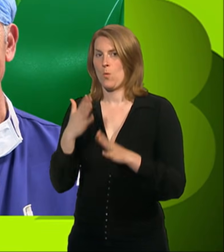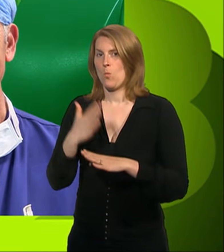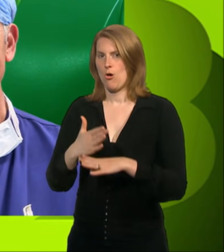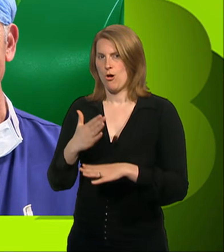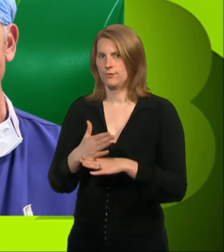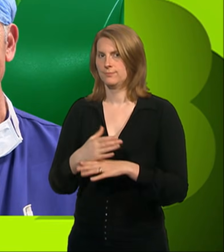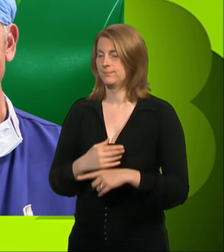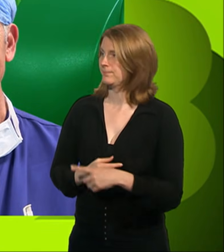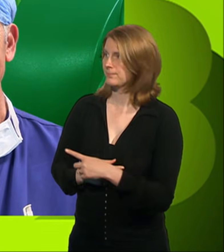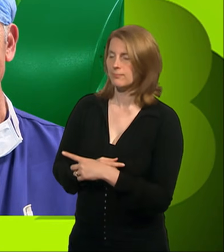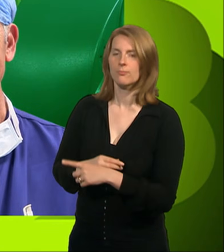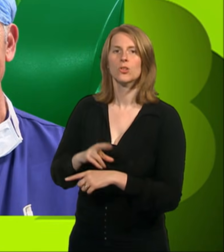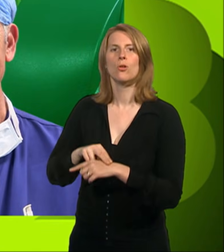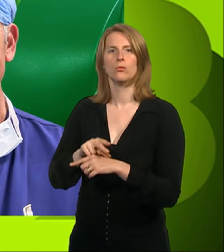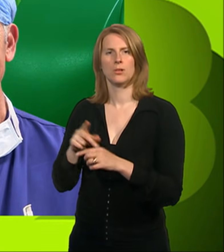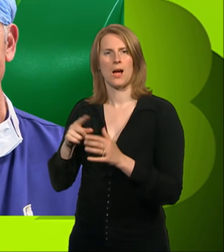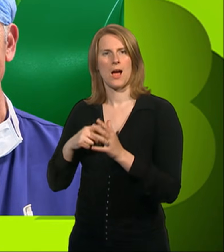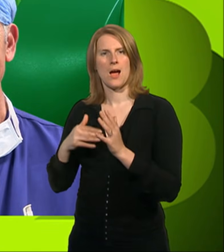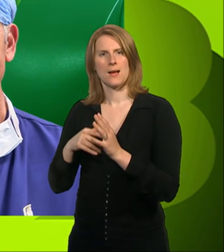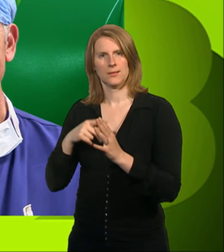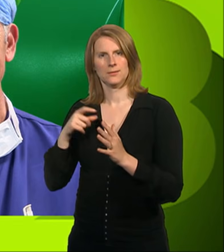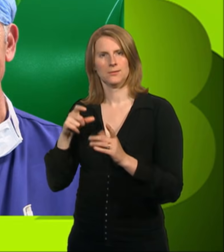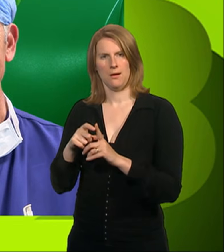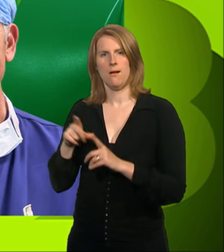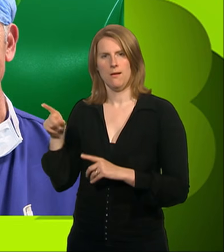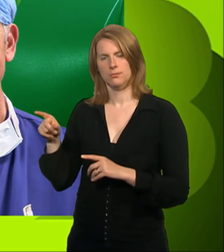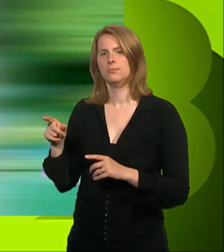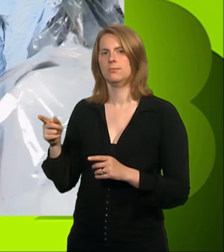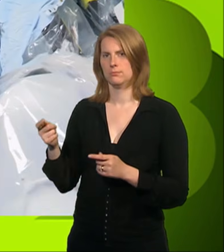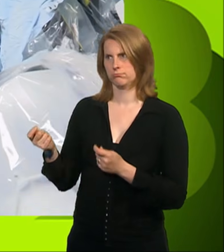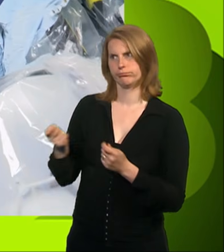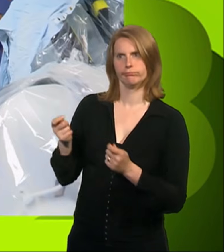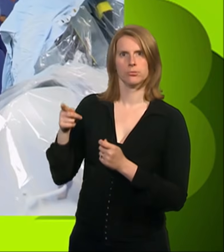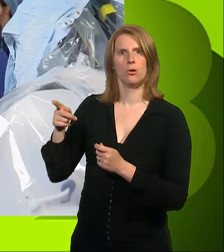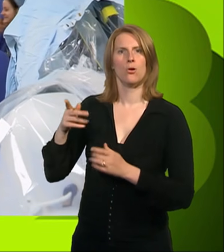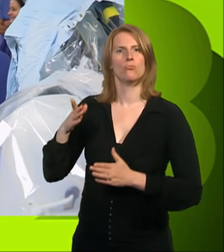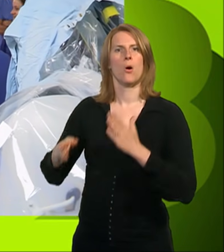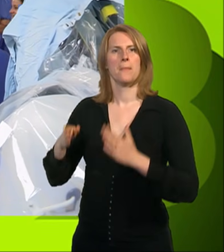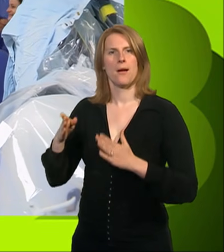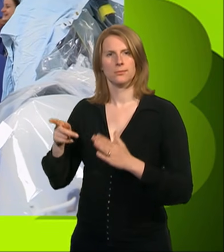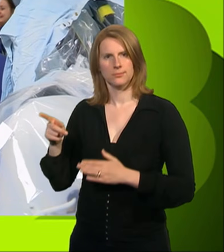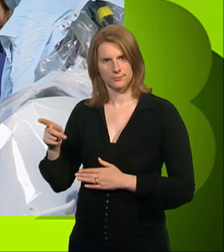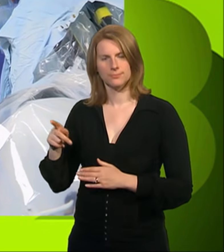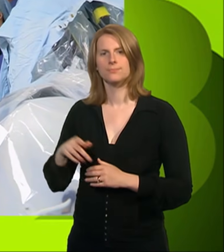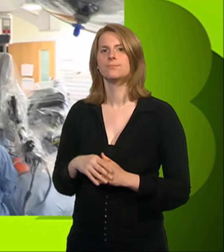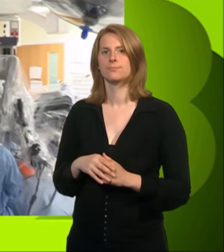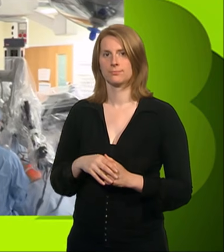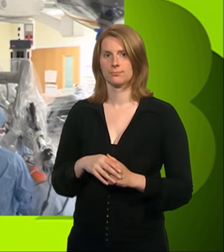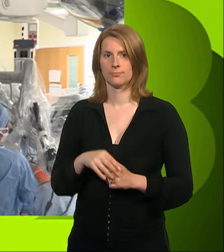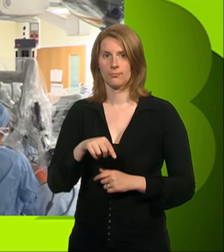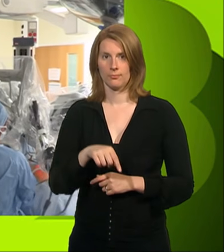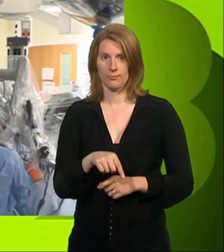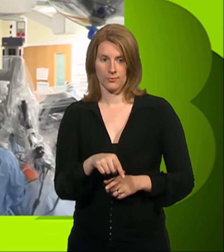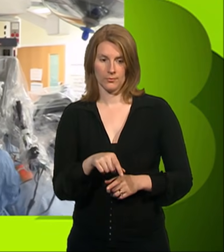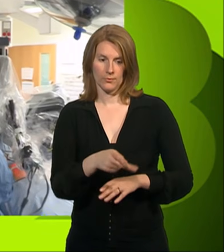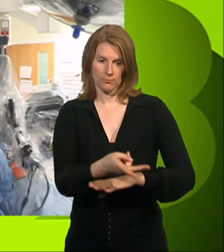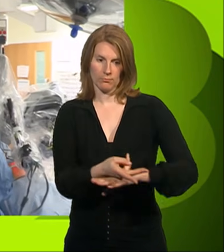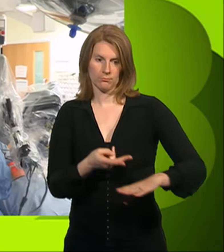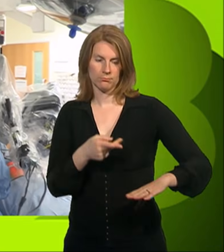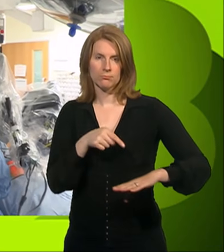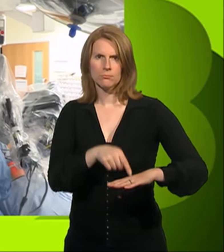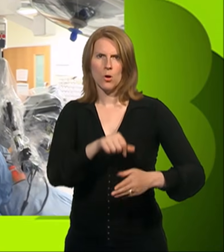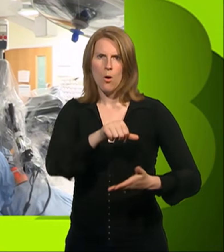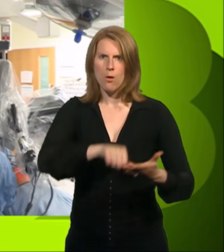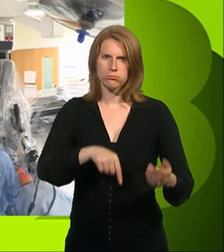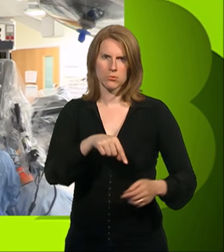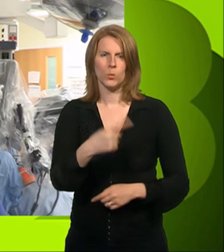And this is the surgeon that will operate the robot, Dr Xand Najmaldin. So on the operating table is 2-year-old Thomas,